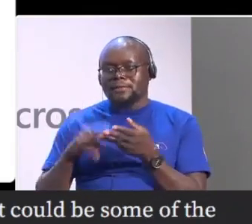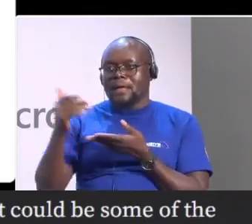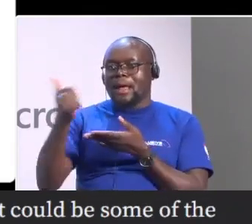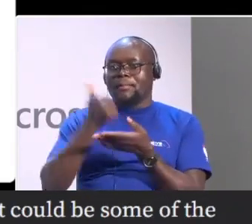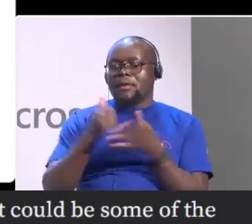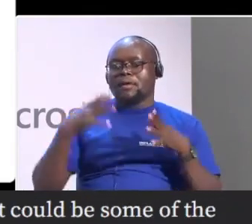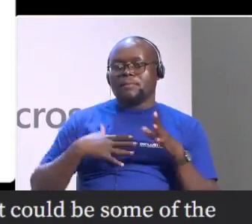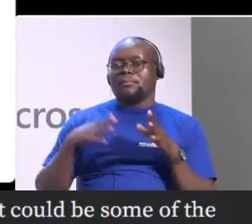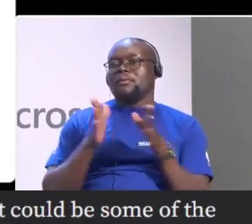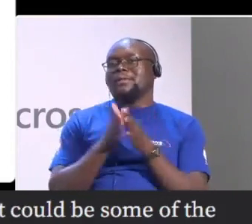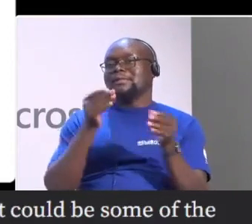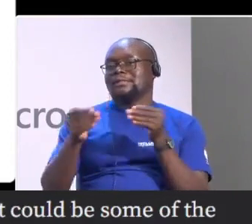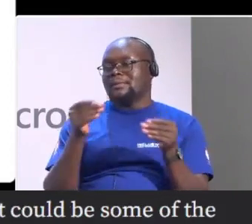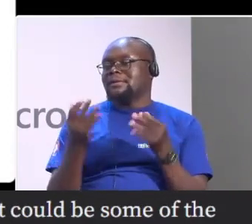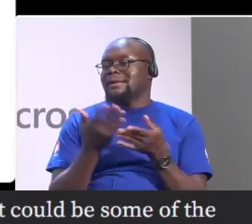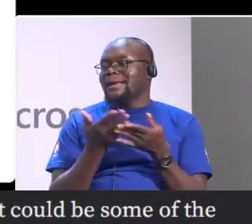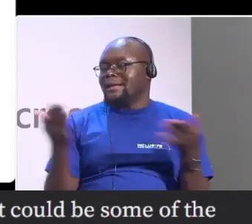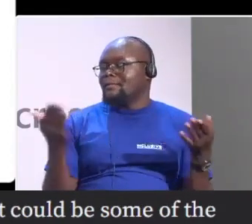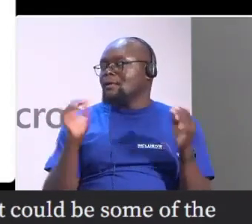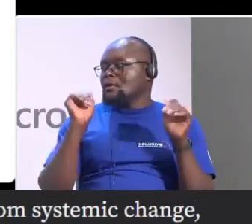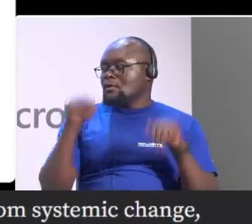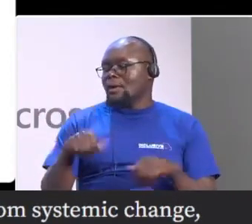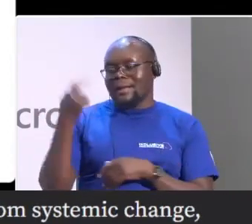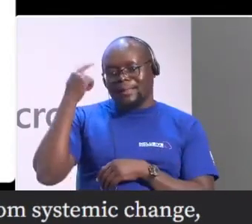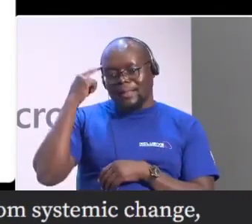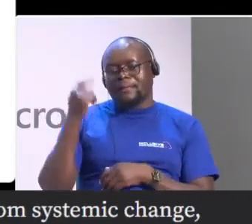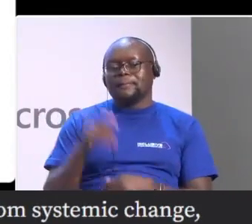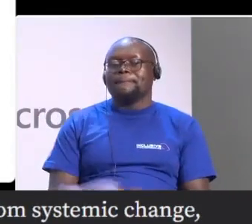people with disabilities, or anything else that you can possibly think of.